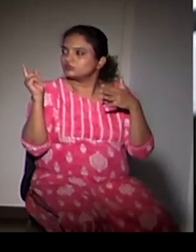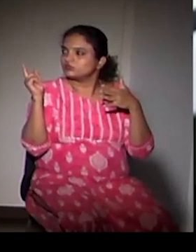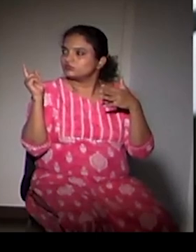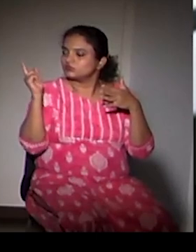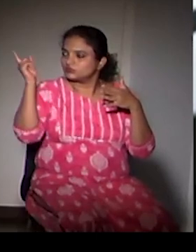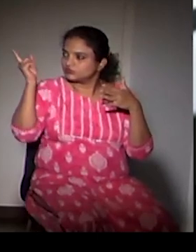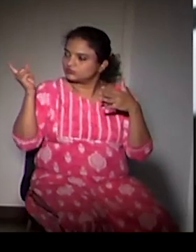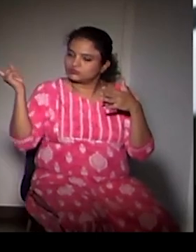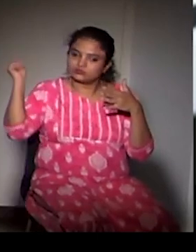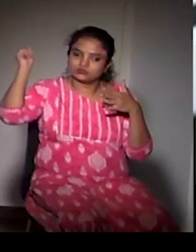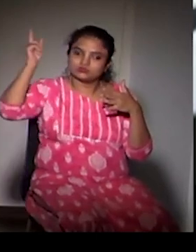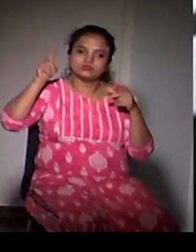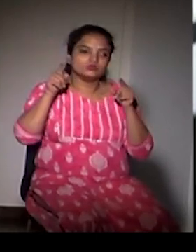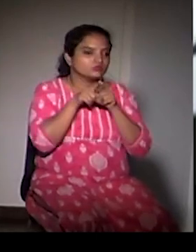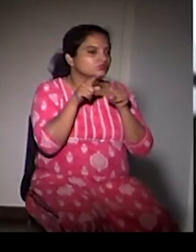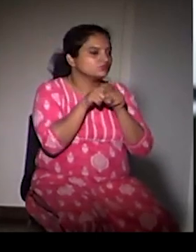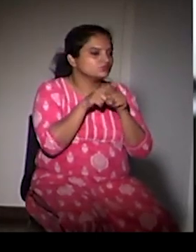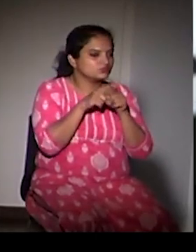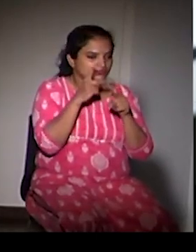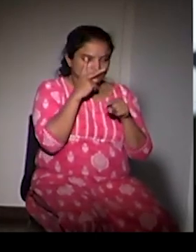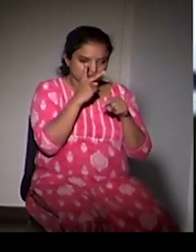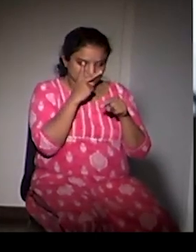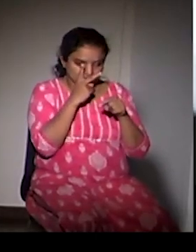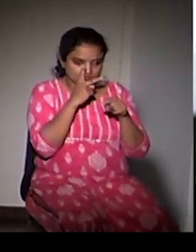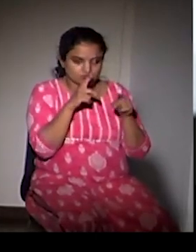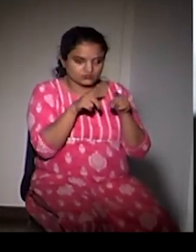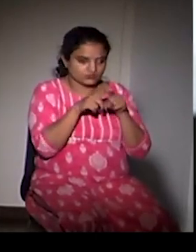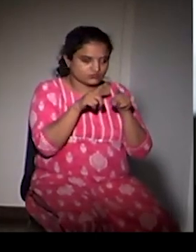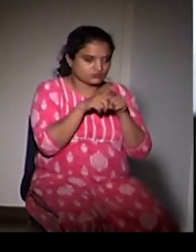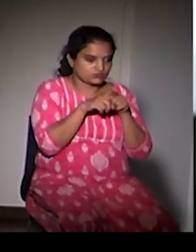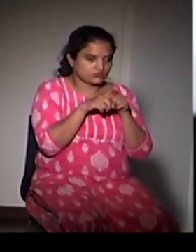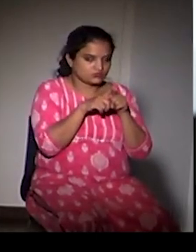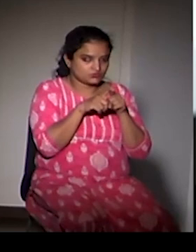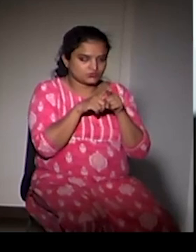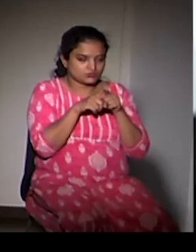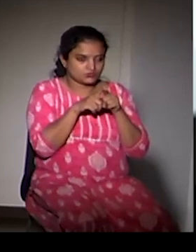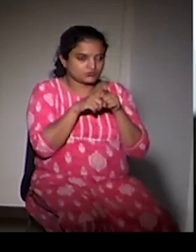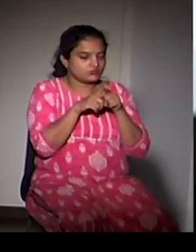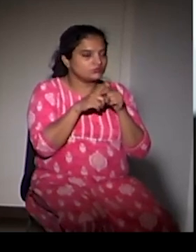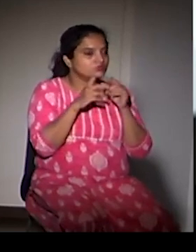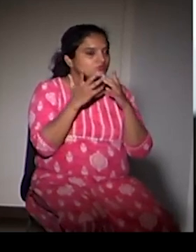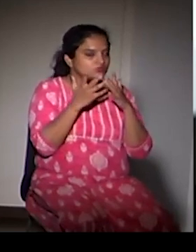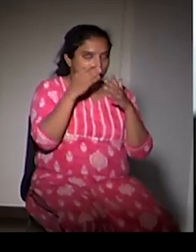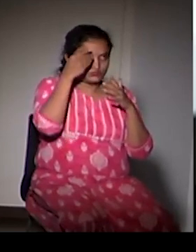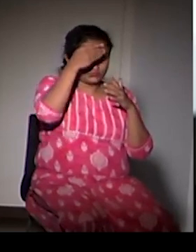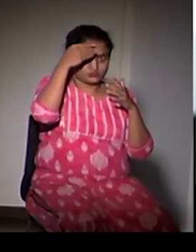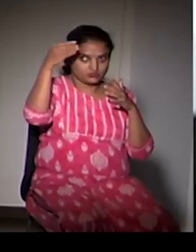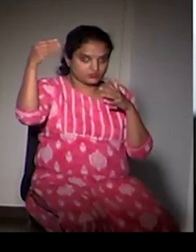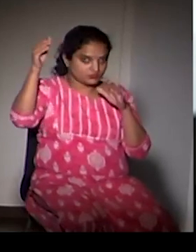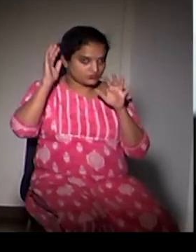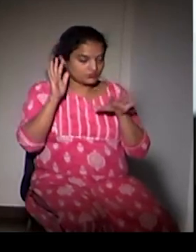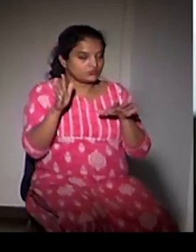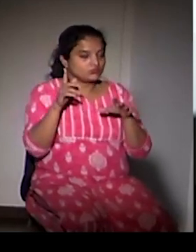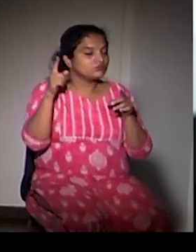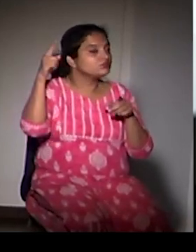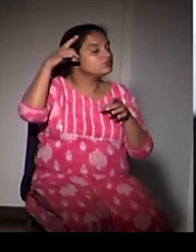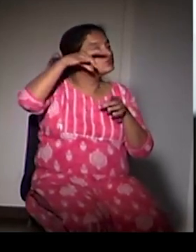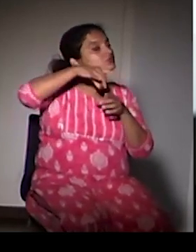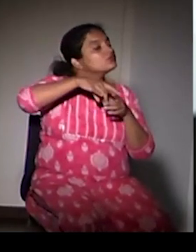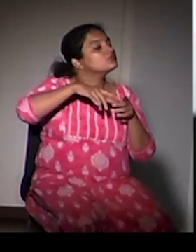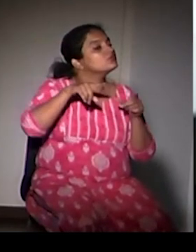all the surface. I mean, the bits that aren't glazed are just simply worn away, but it was totally glazed. And then inside as